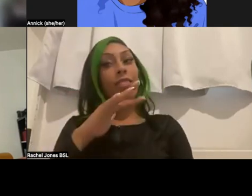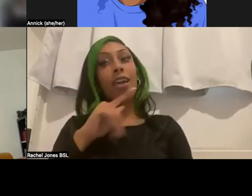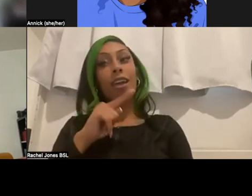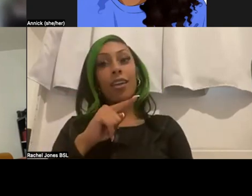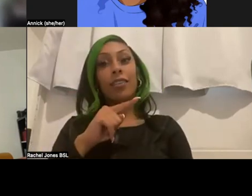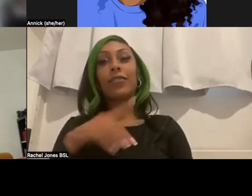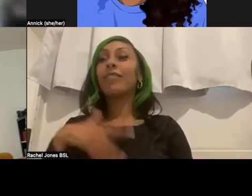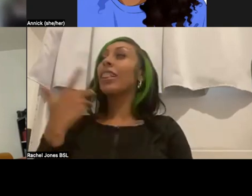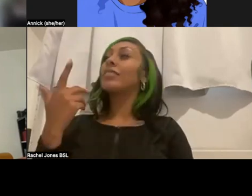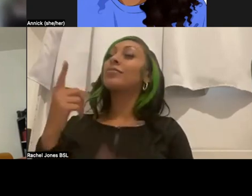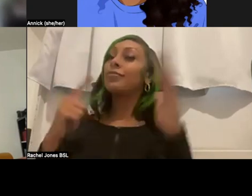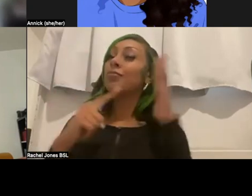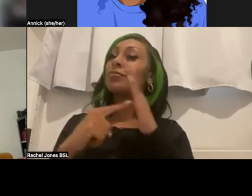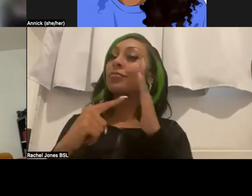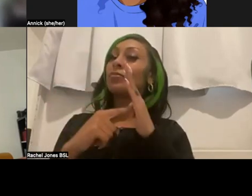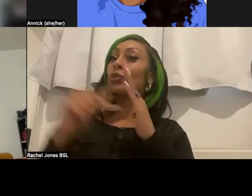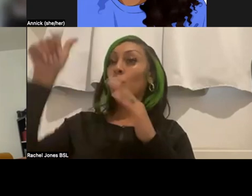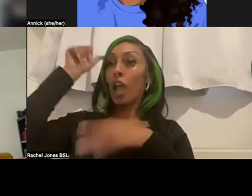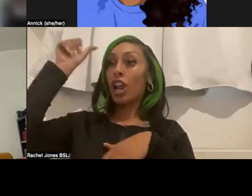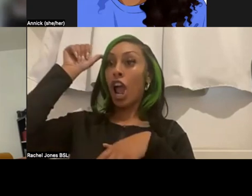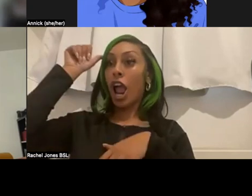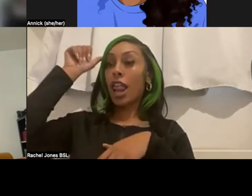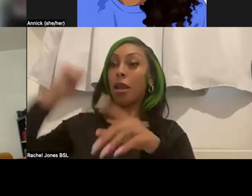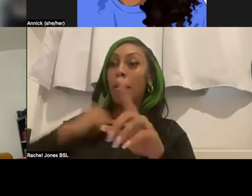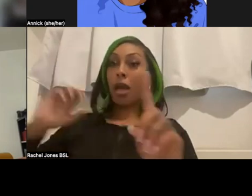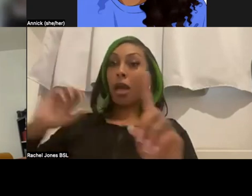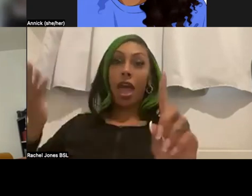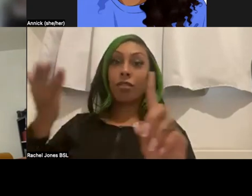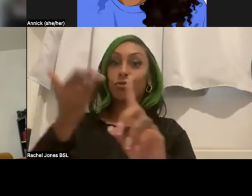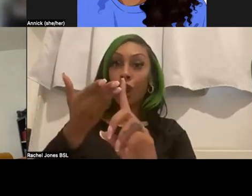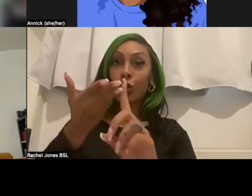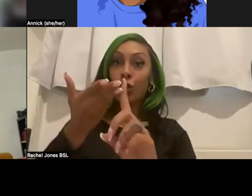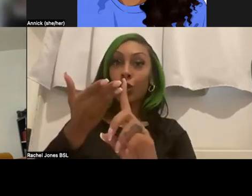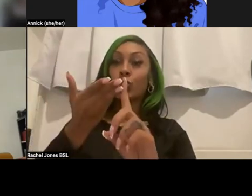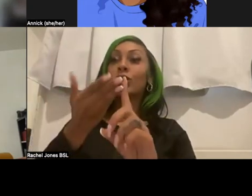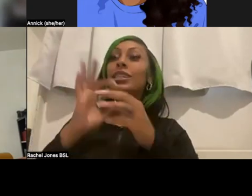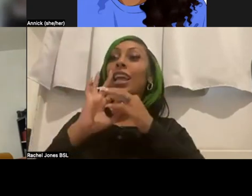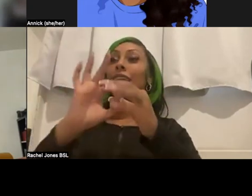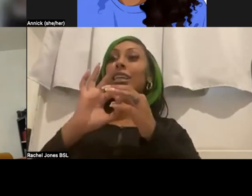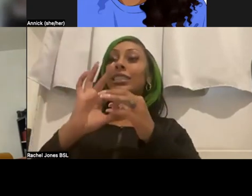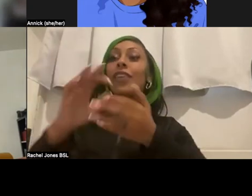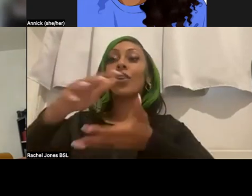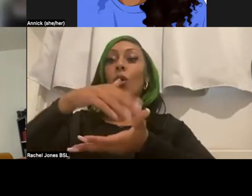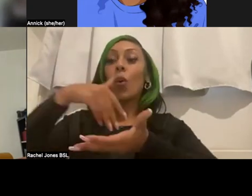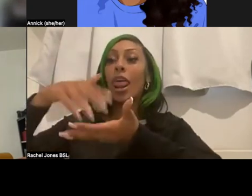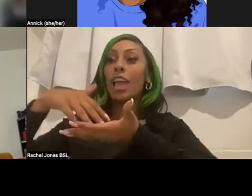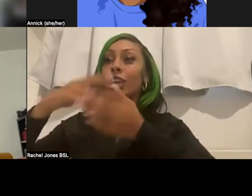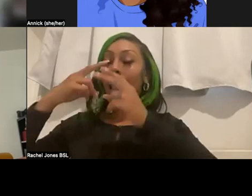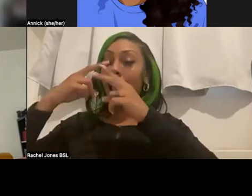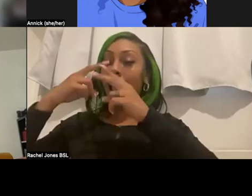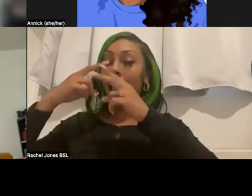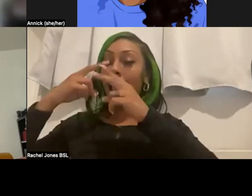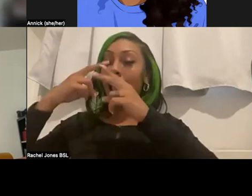vital to acknowledge that my approach to and engagement with the collection and analysis of